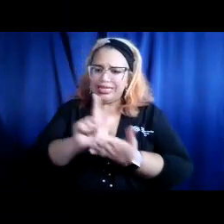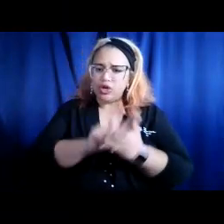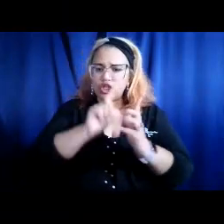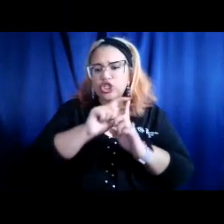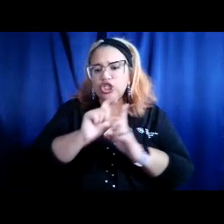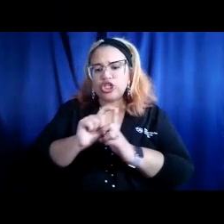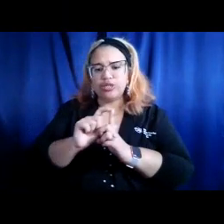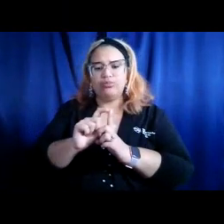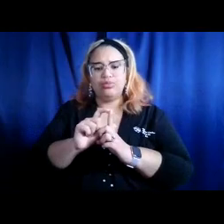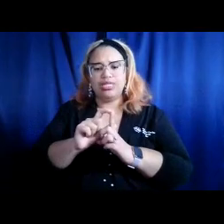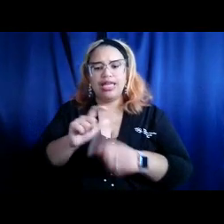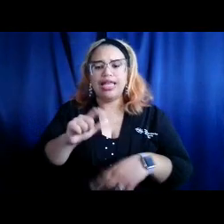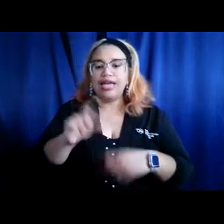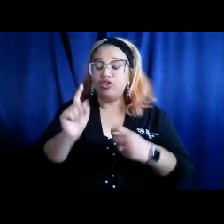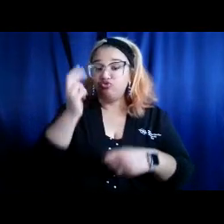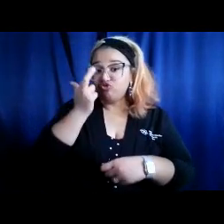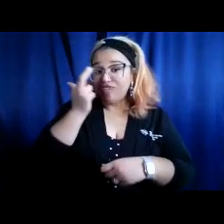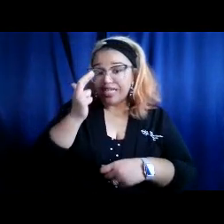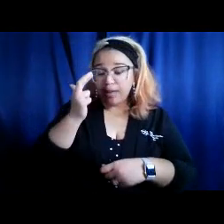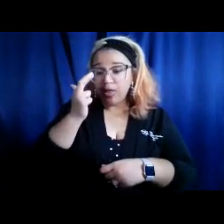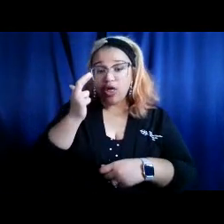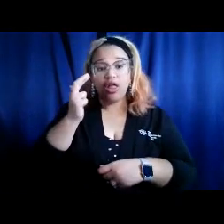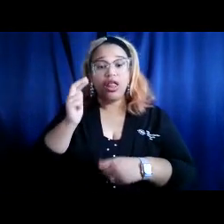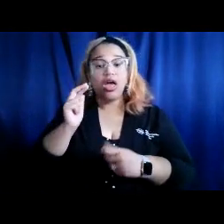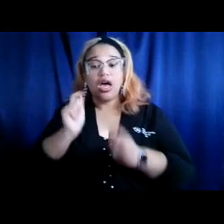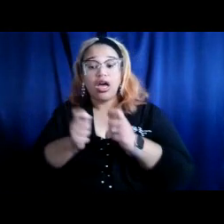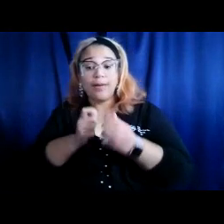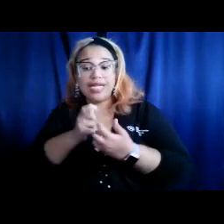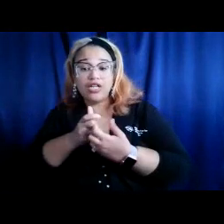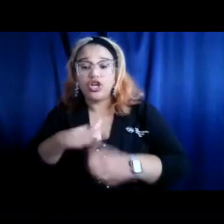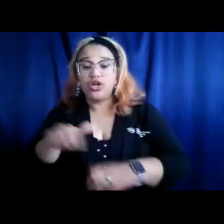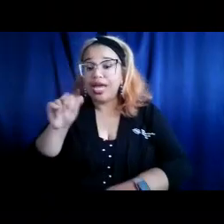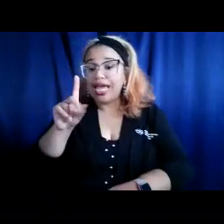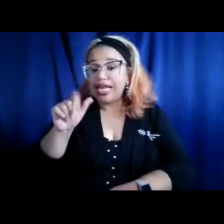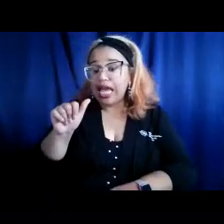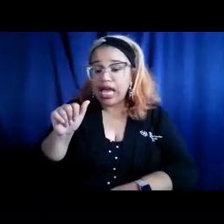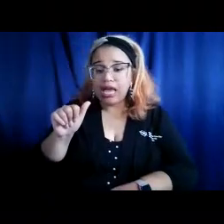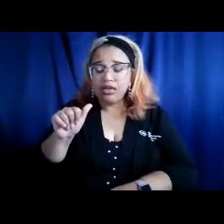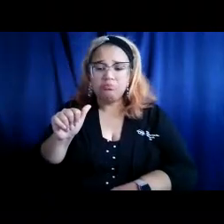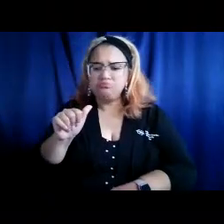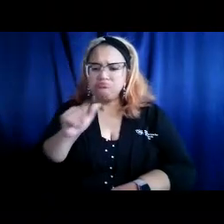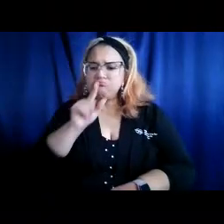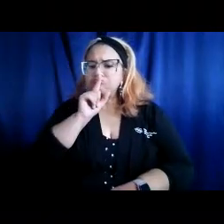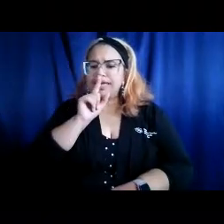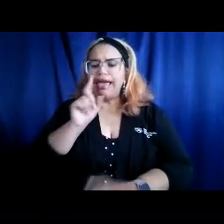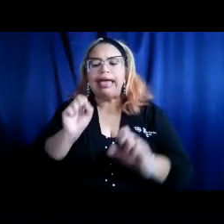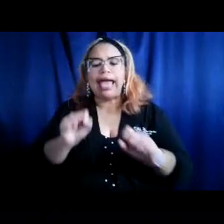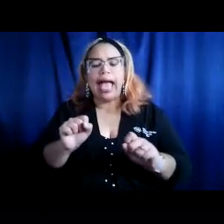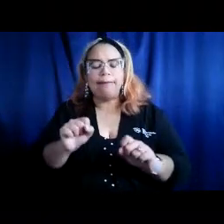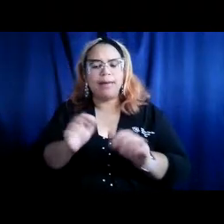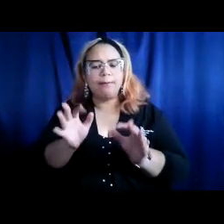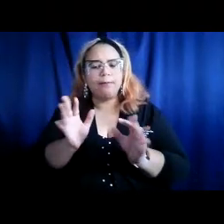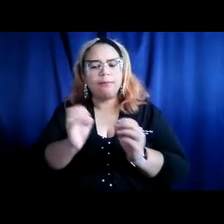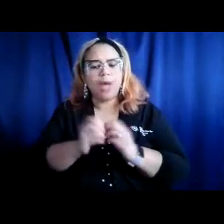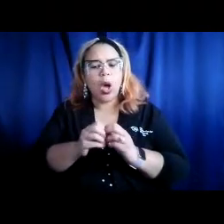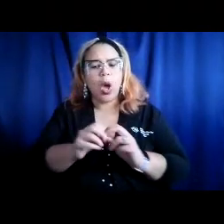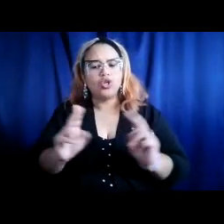employee communicates a need for a work-related change or adjustment because of a disability or medical